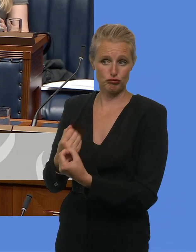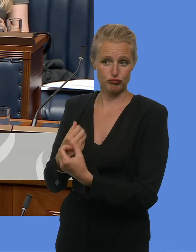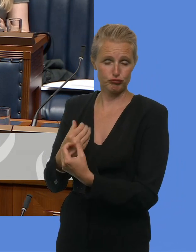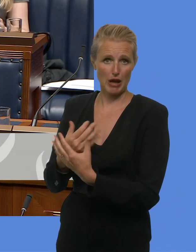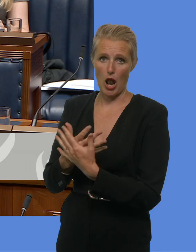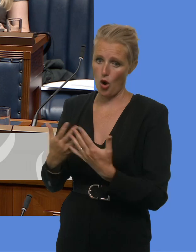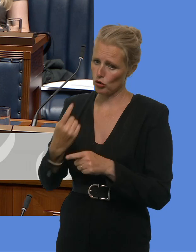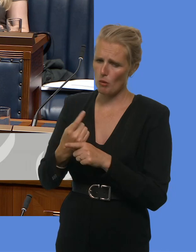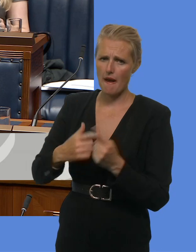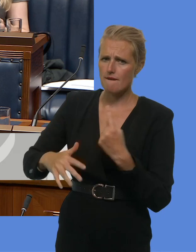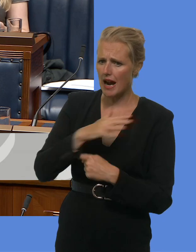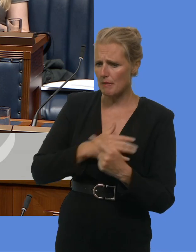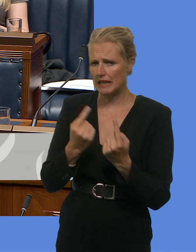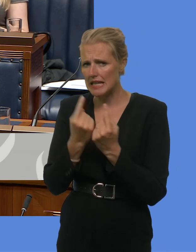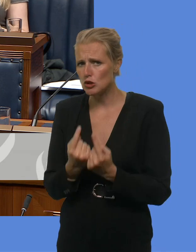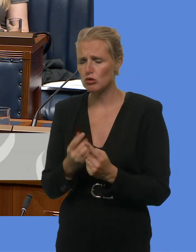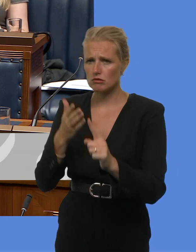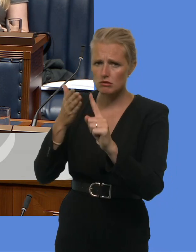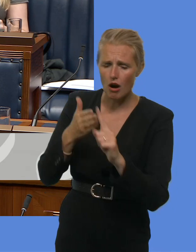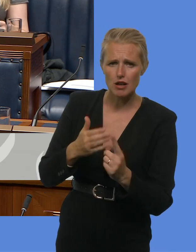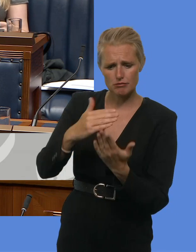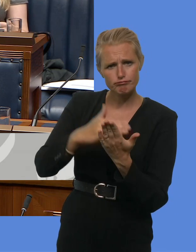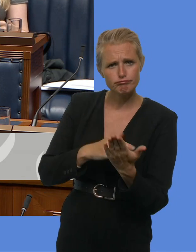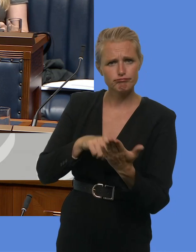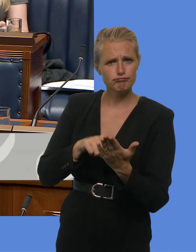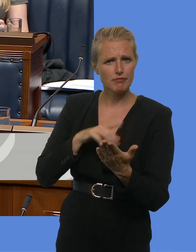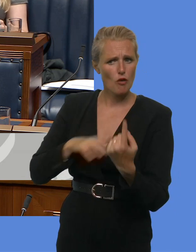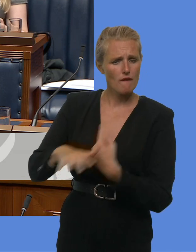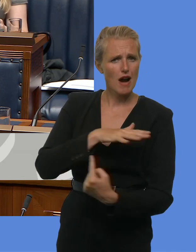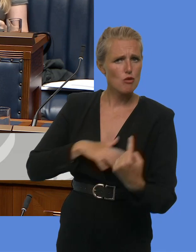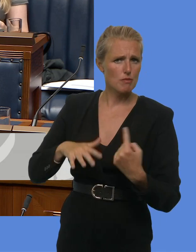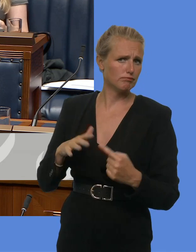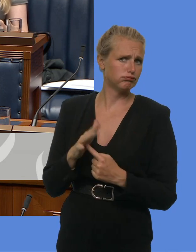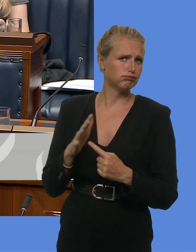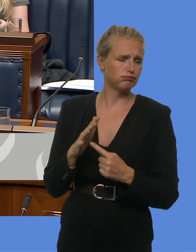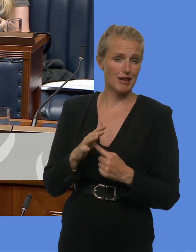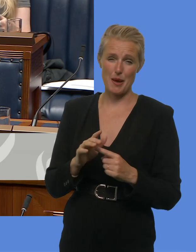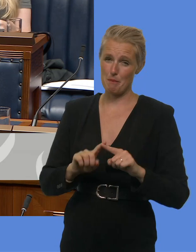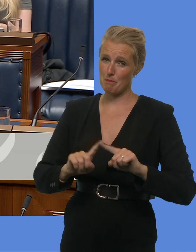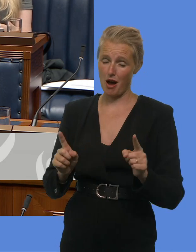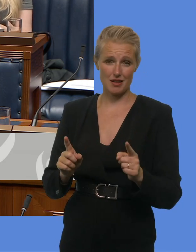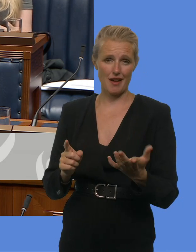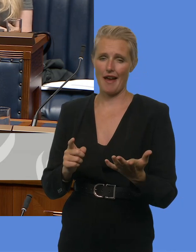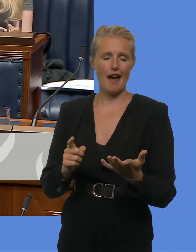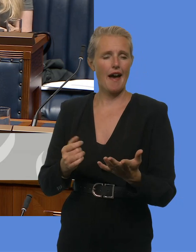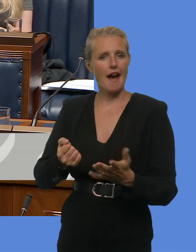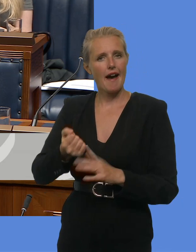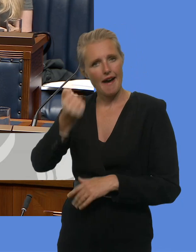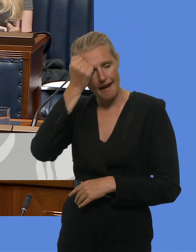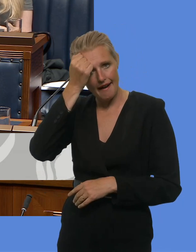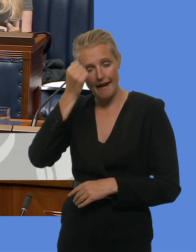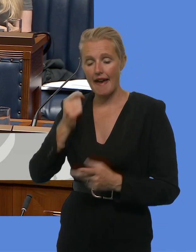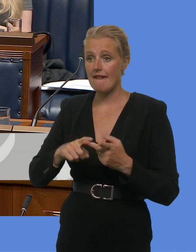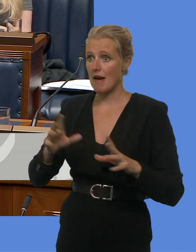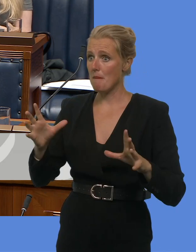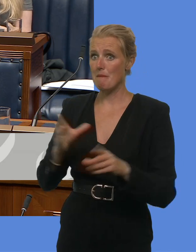environmental issues and targets, but it would be absolutely remiss of us not to recognise the